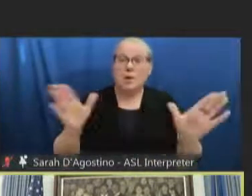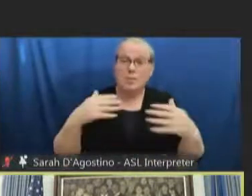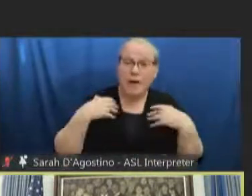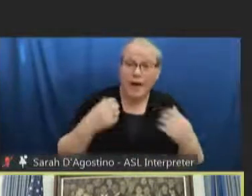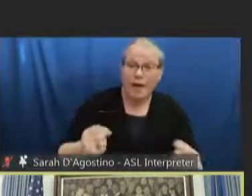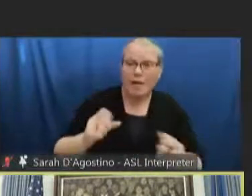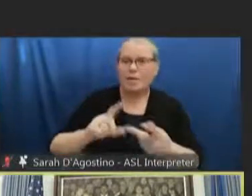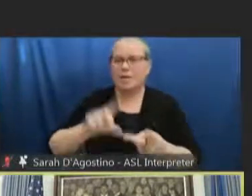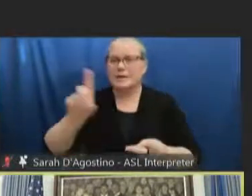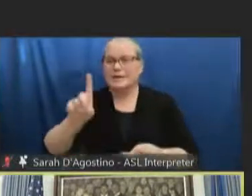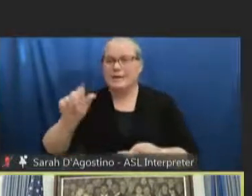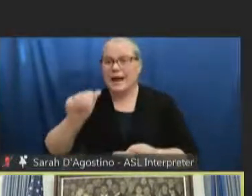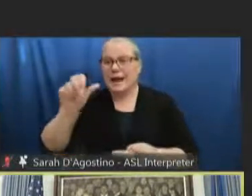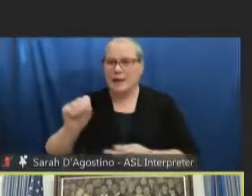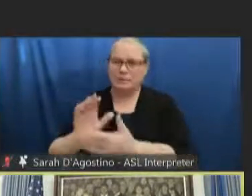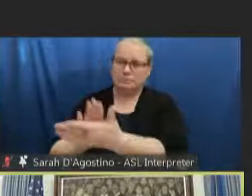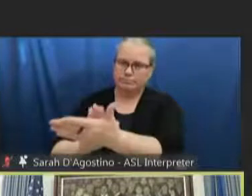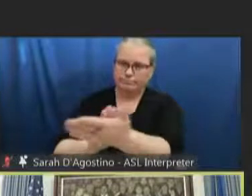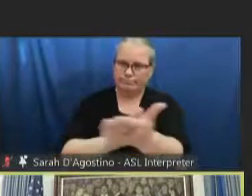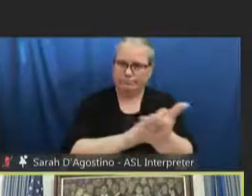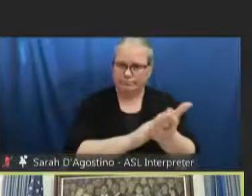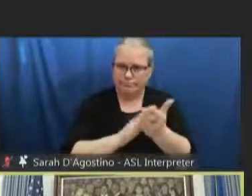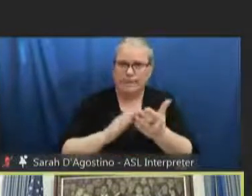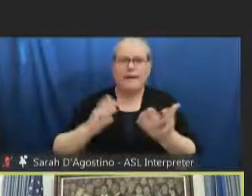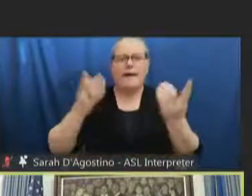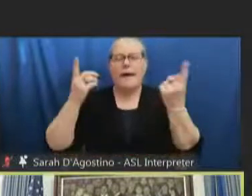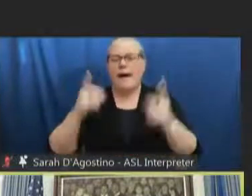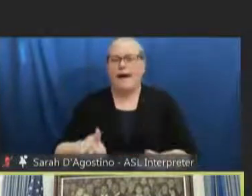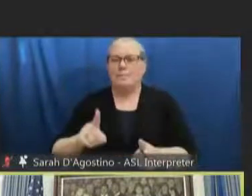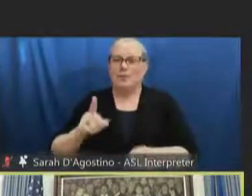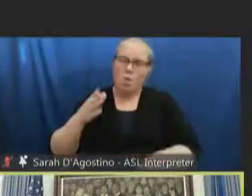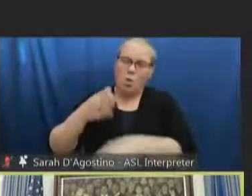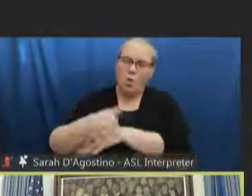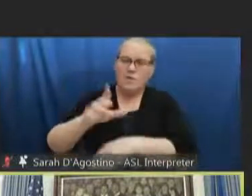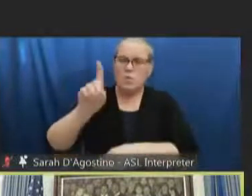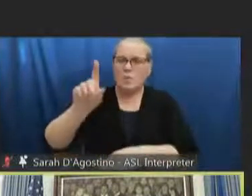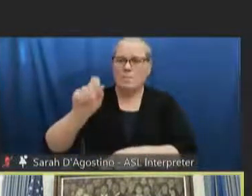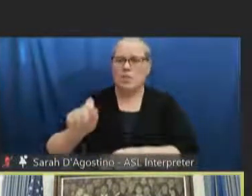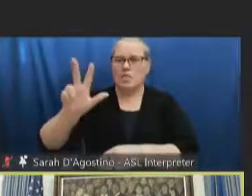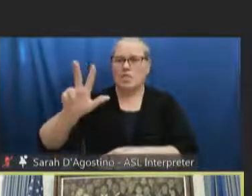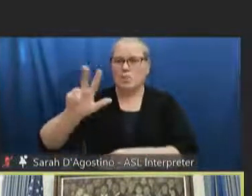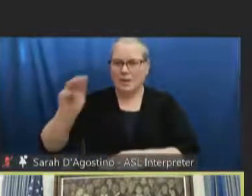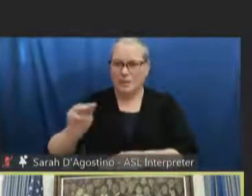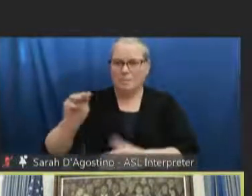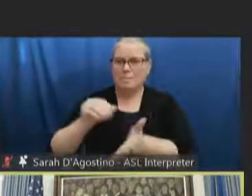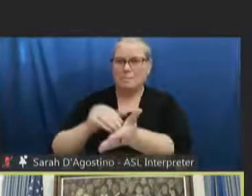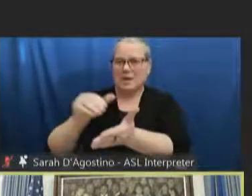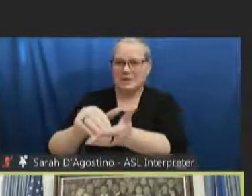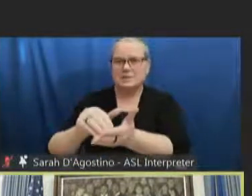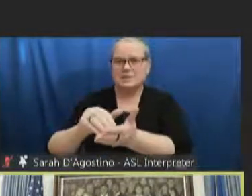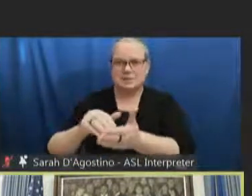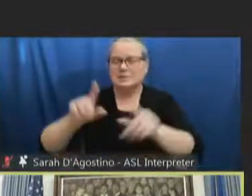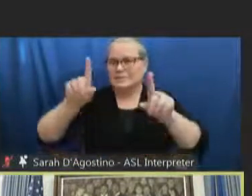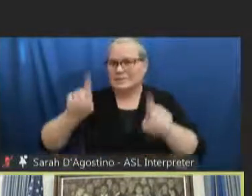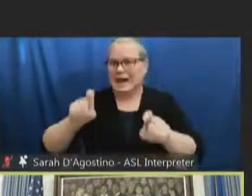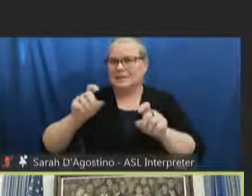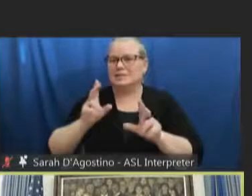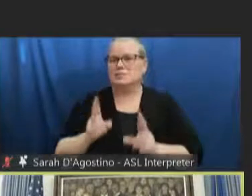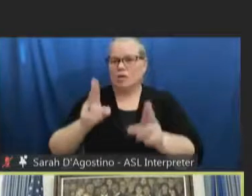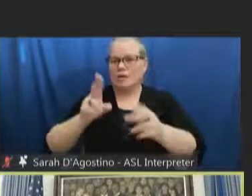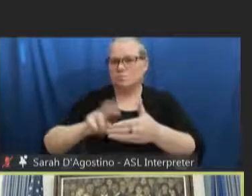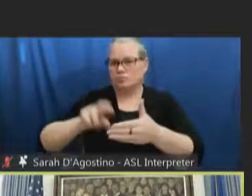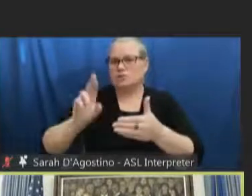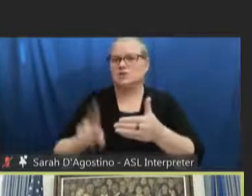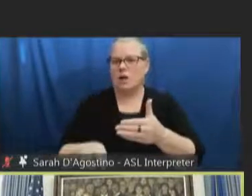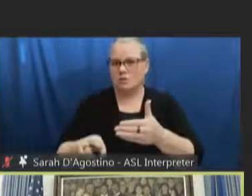got over 3.1 million rapid tests distributed, most of them to the schools. We have another 500,000